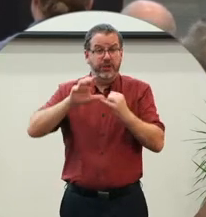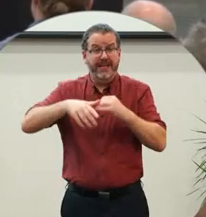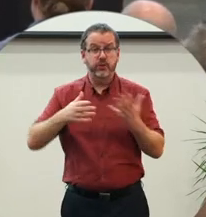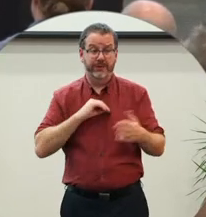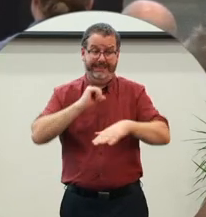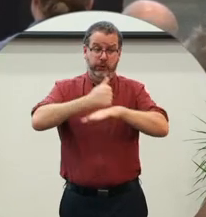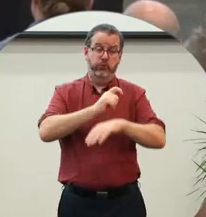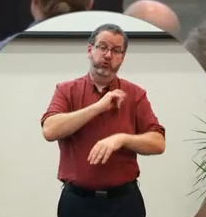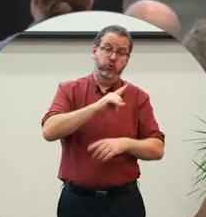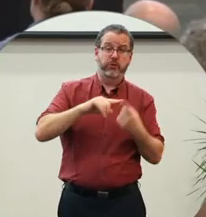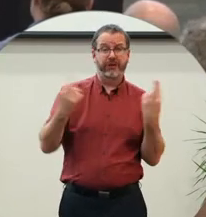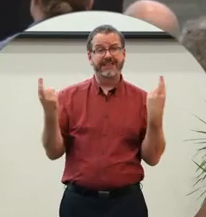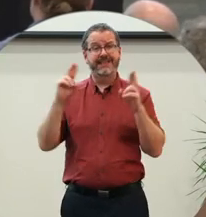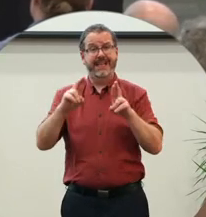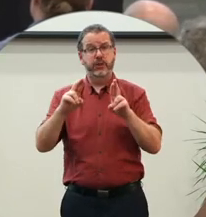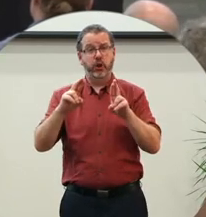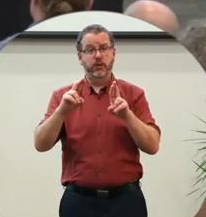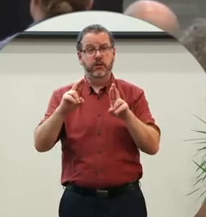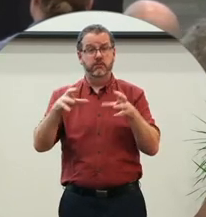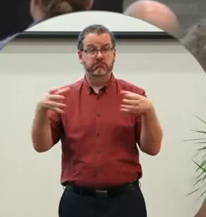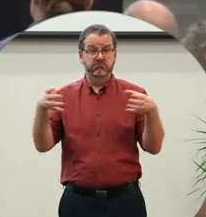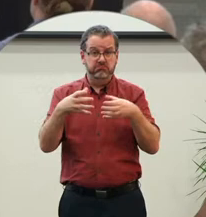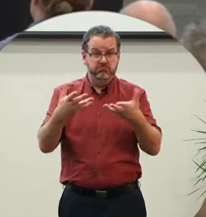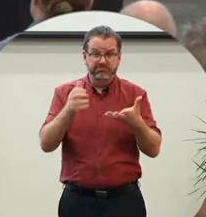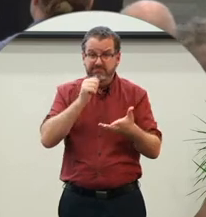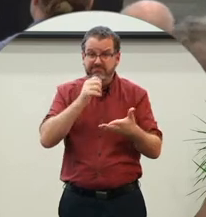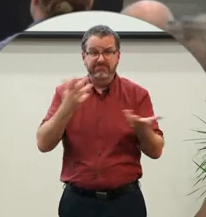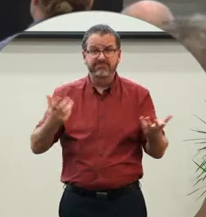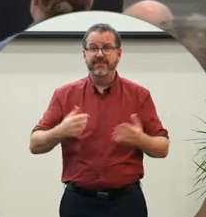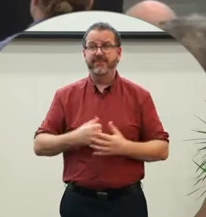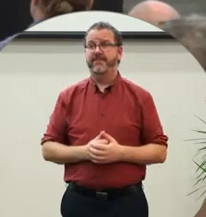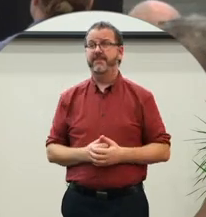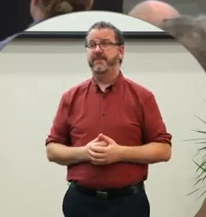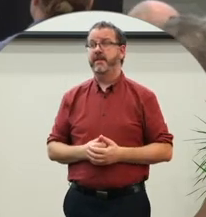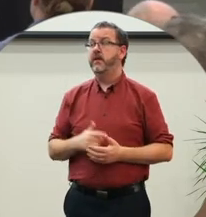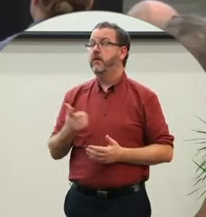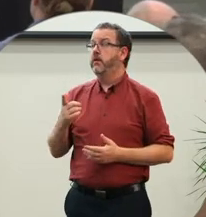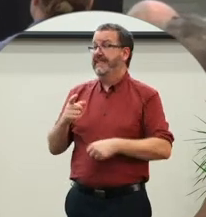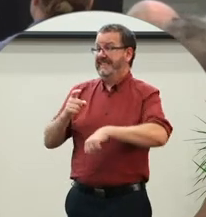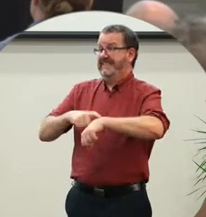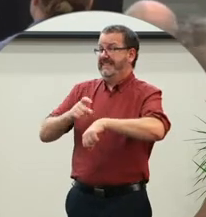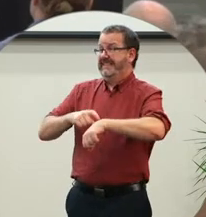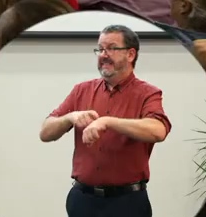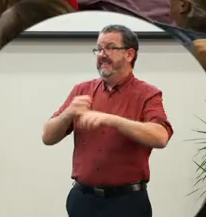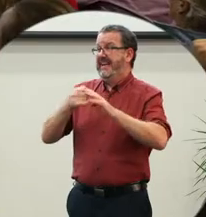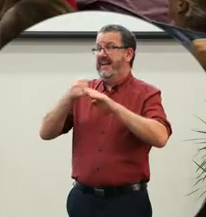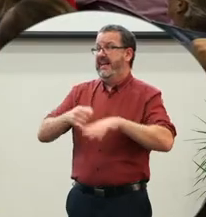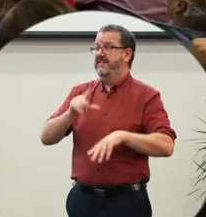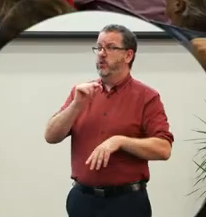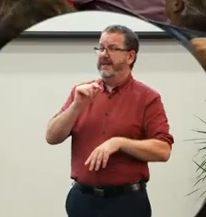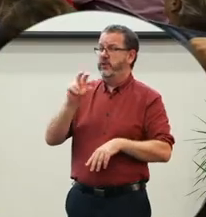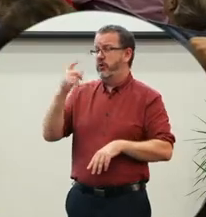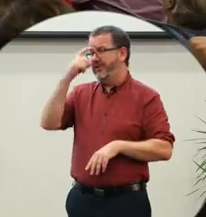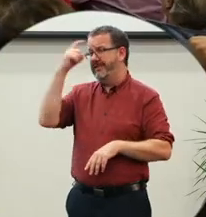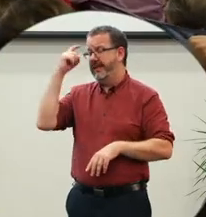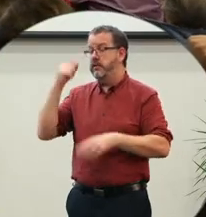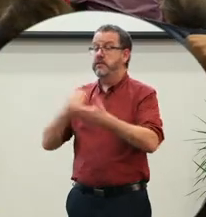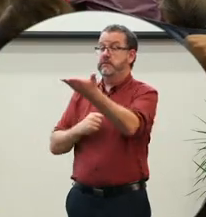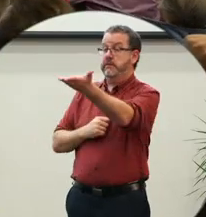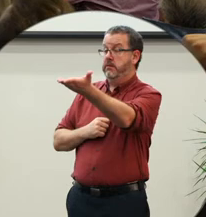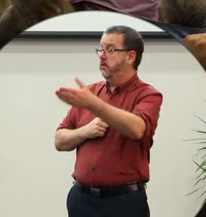Okay. Any other questions? We're almost finished, and we're literally in the last 20 or 30 seconds.